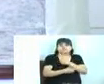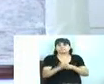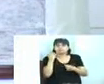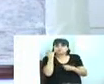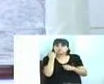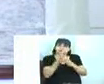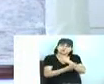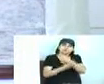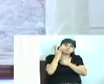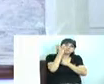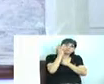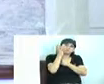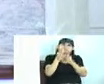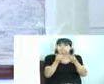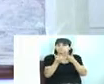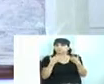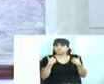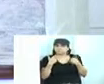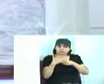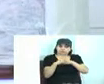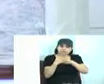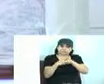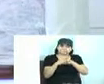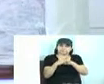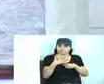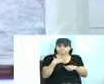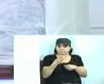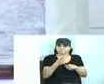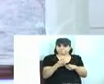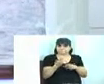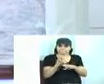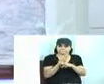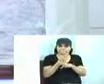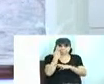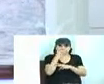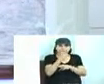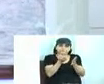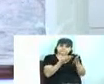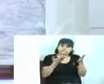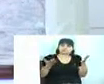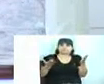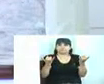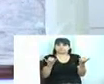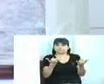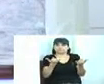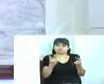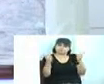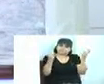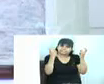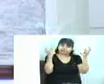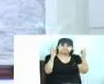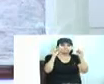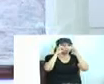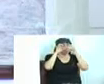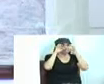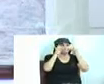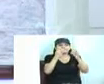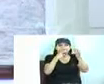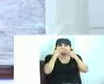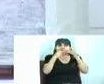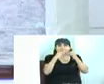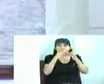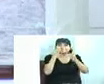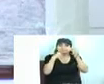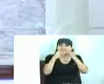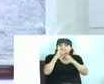the wine, whatever it is that you have available that you would like to use for elements today to celebrate this incredible meal, this feast